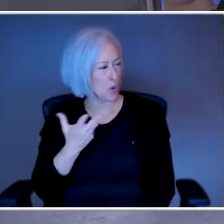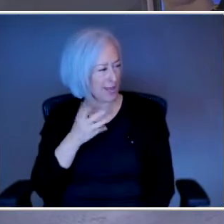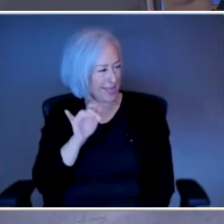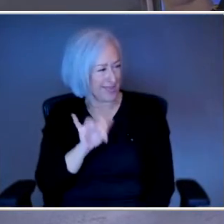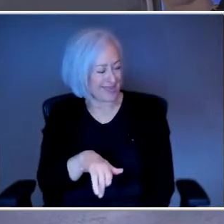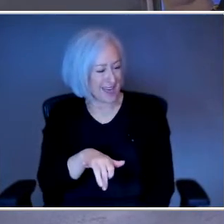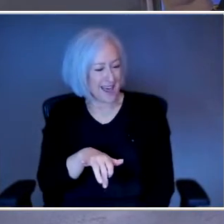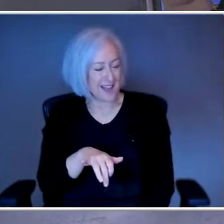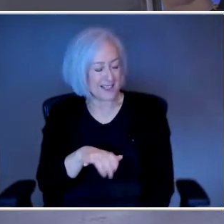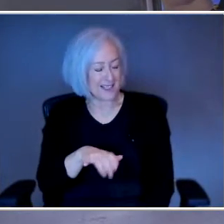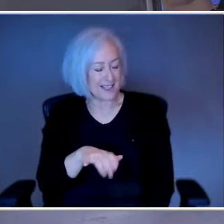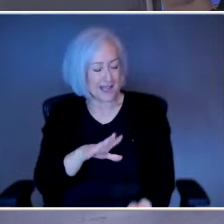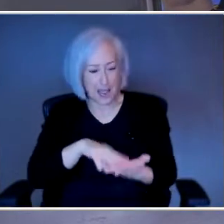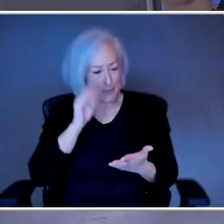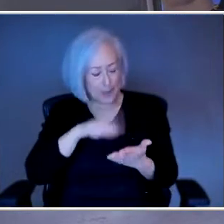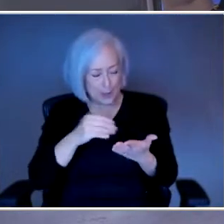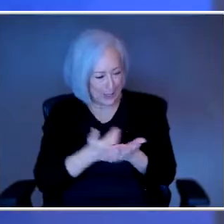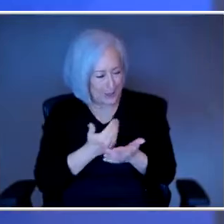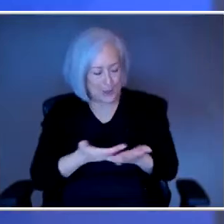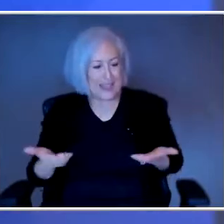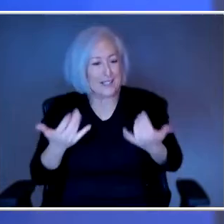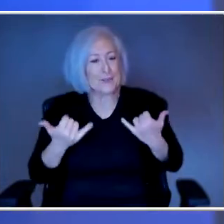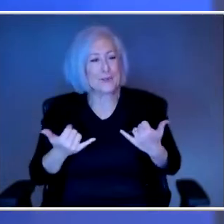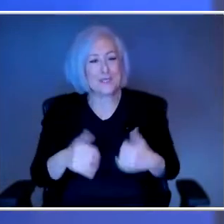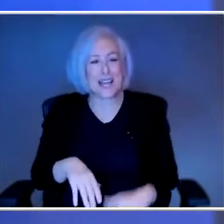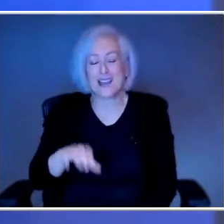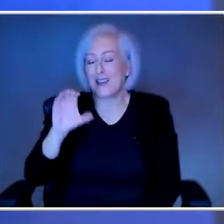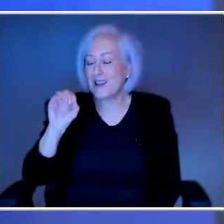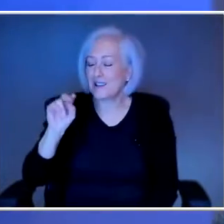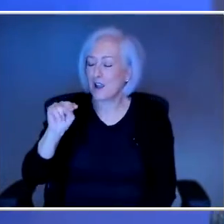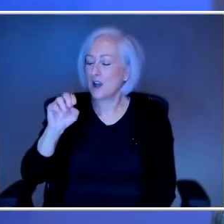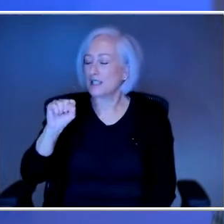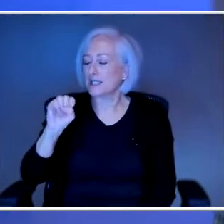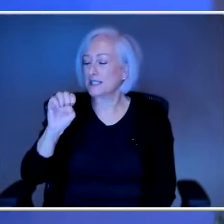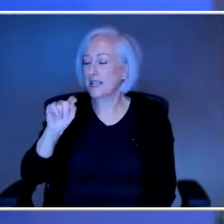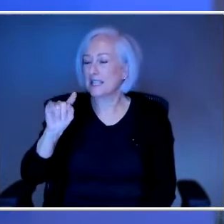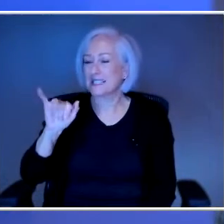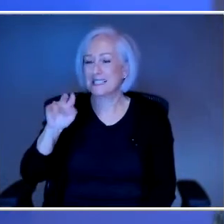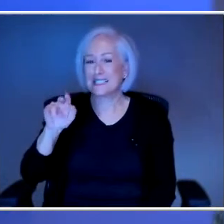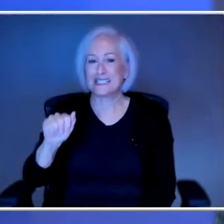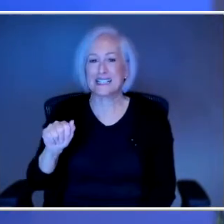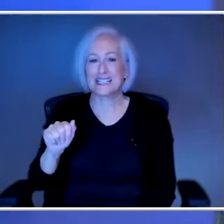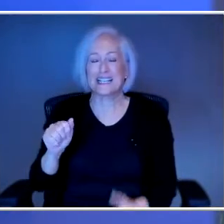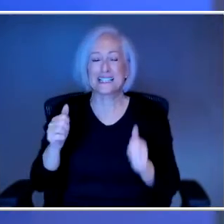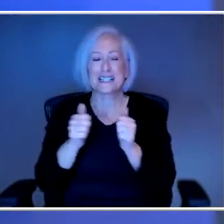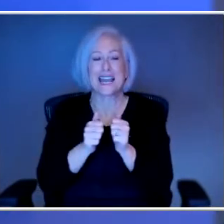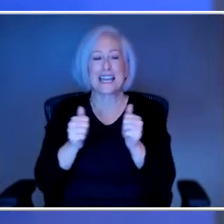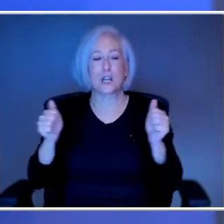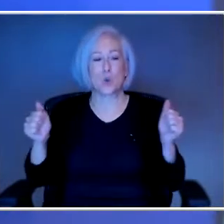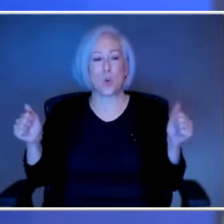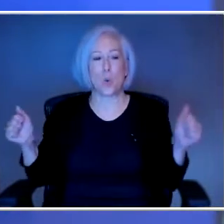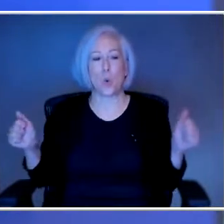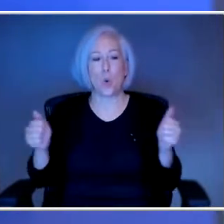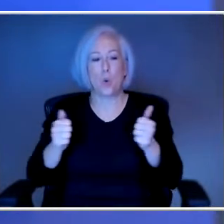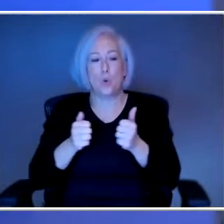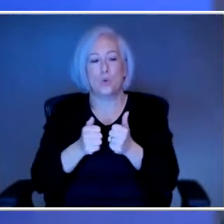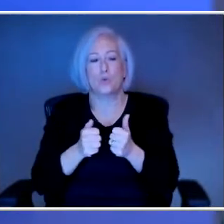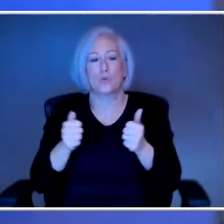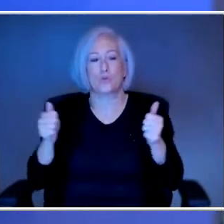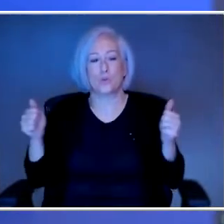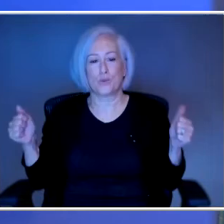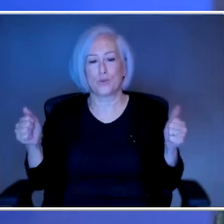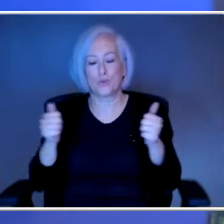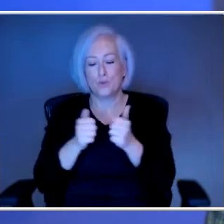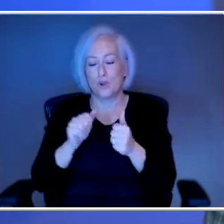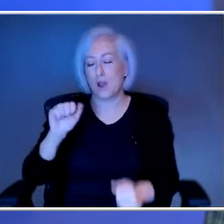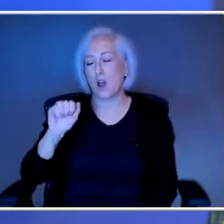all sorts of new things today? A very, very simple accordion, I'll put it that way. So